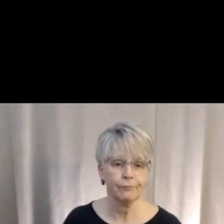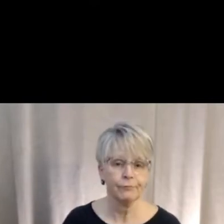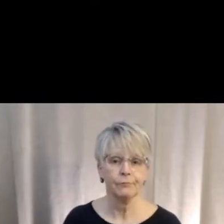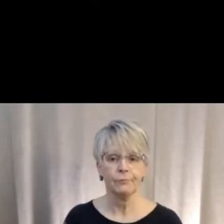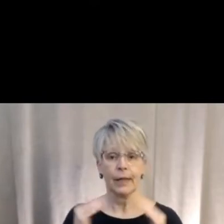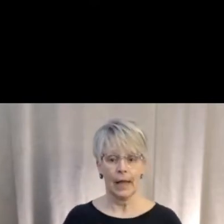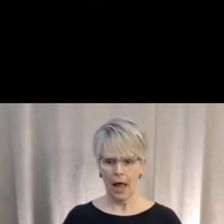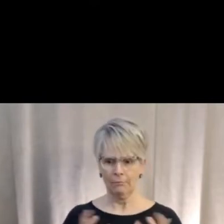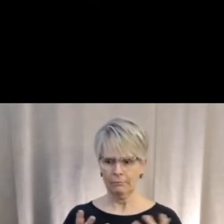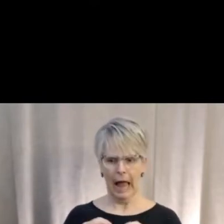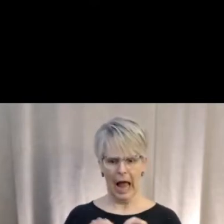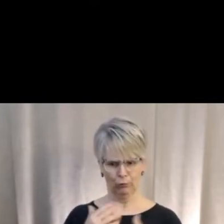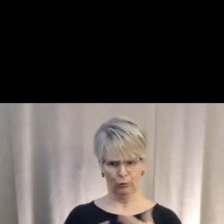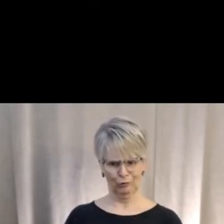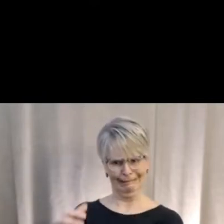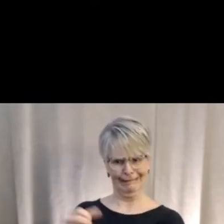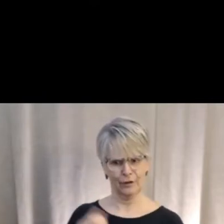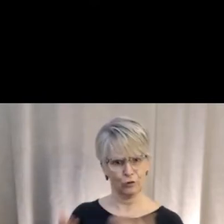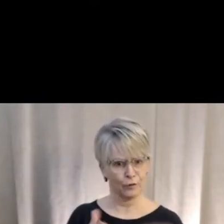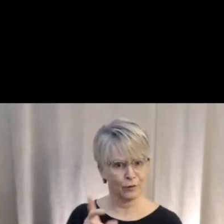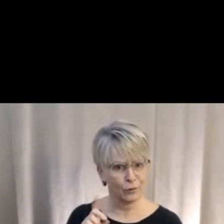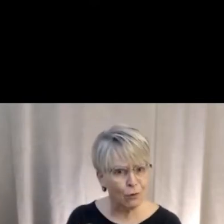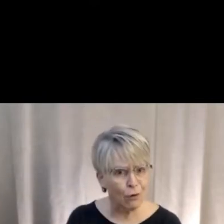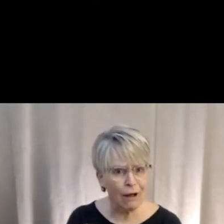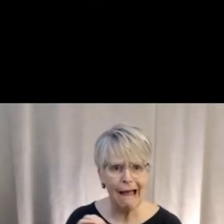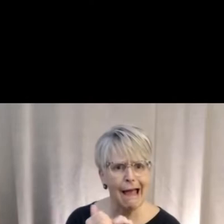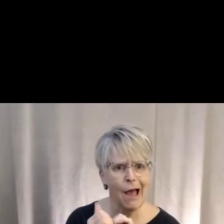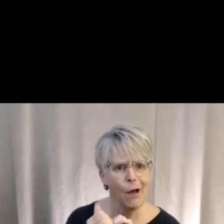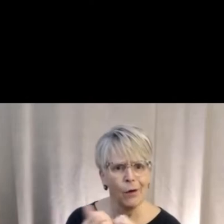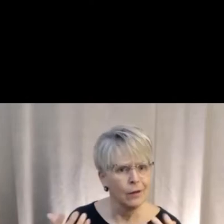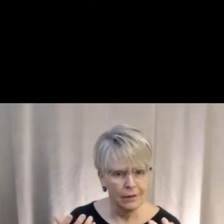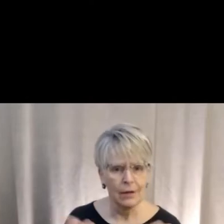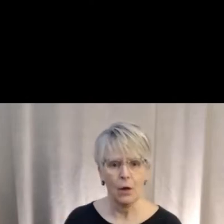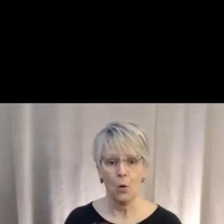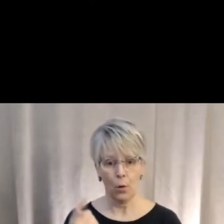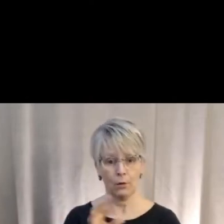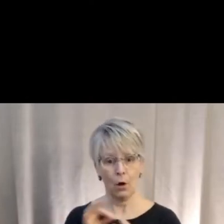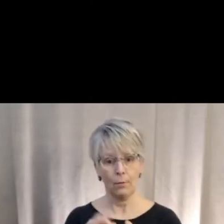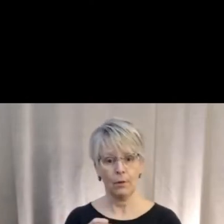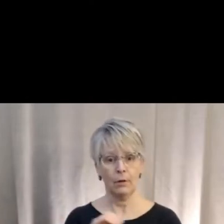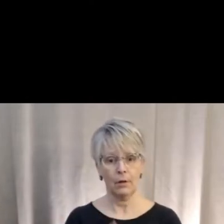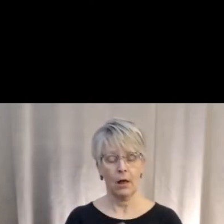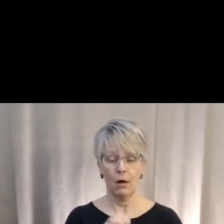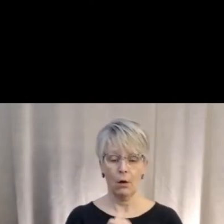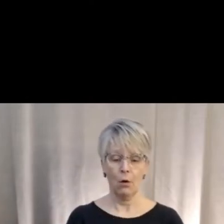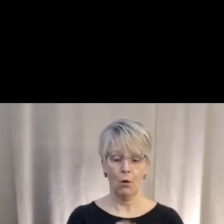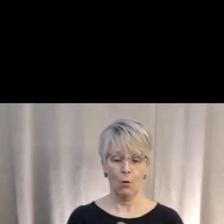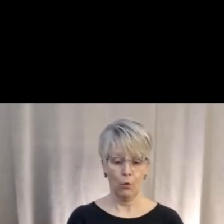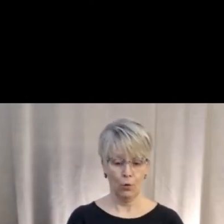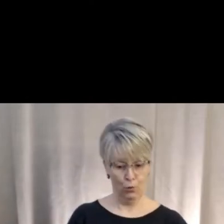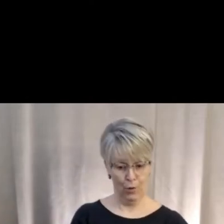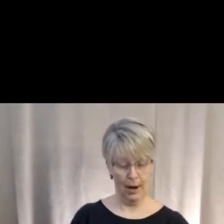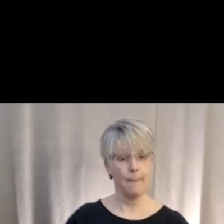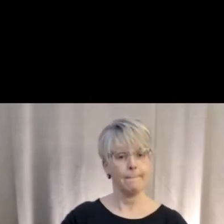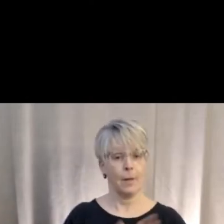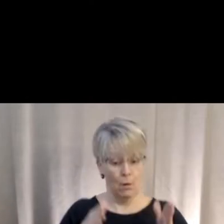know, get a service dog or potentially acquire one. And one option is owner trained, where a